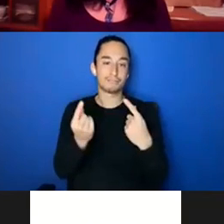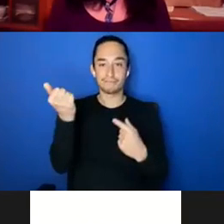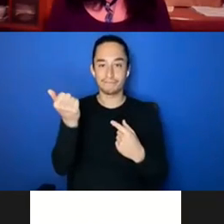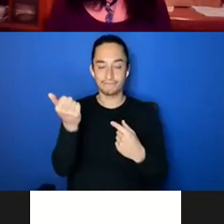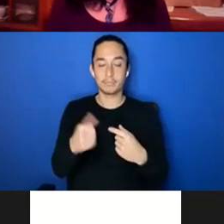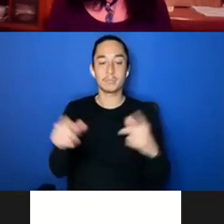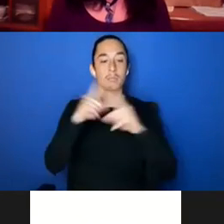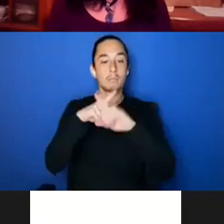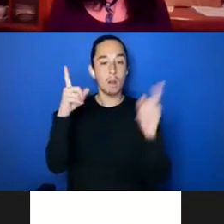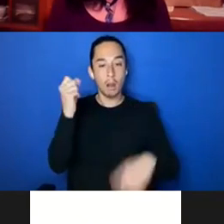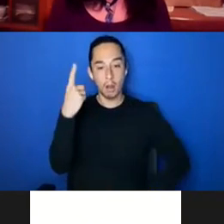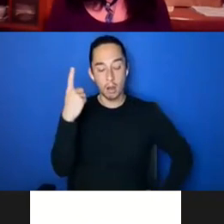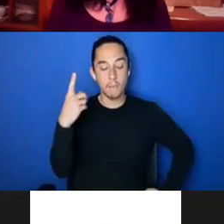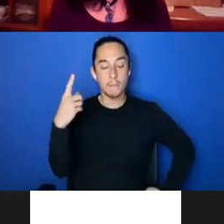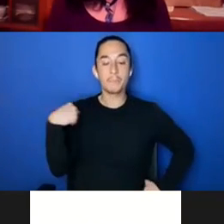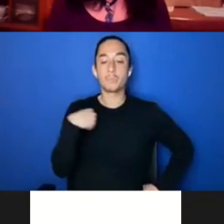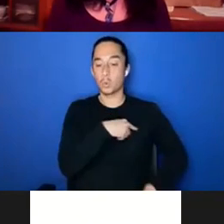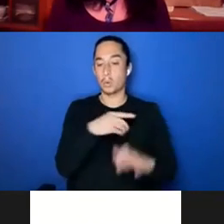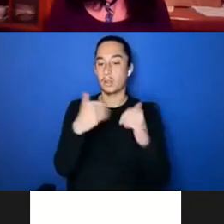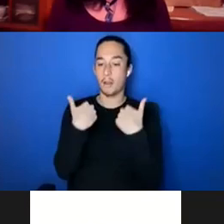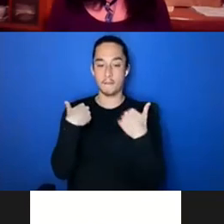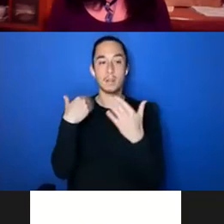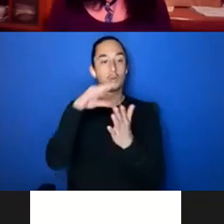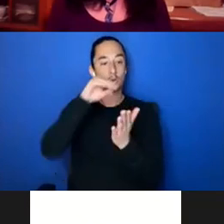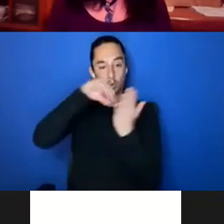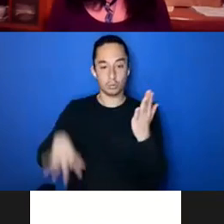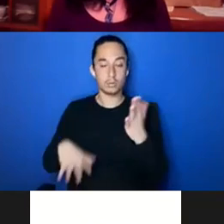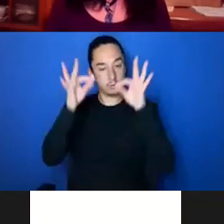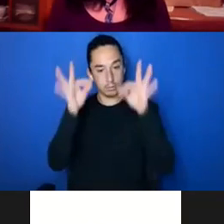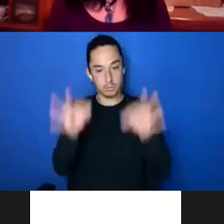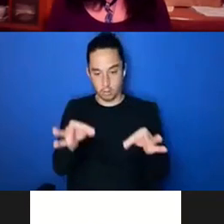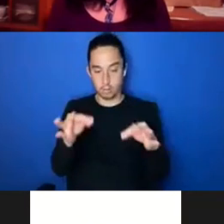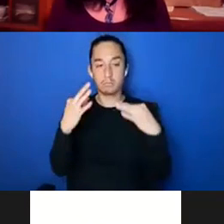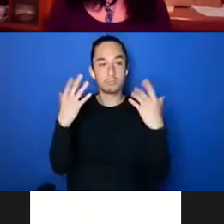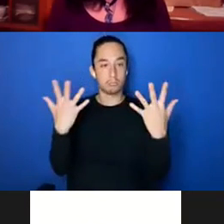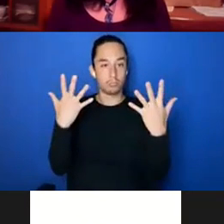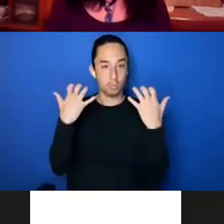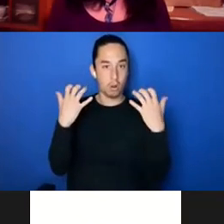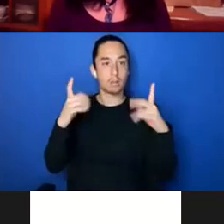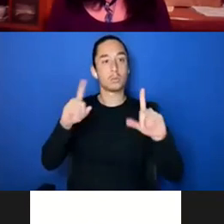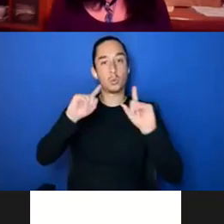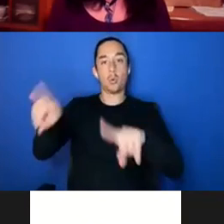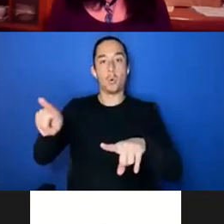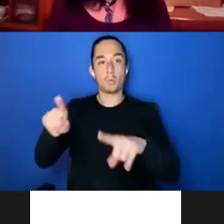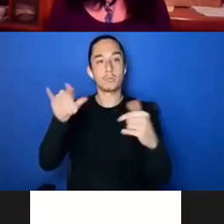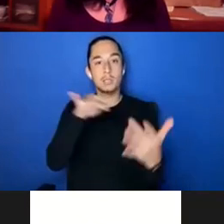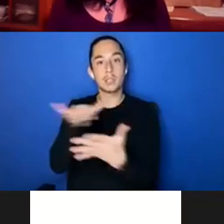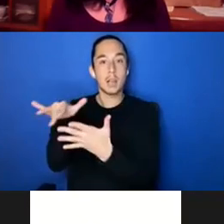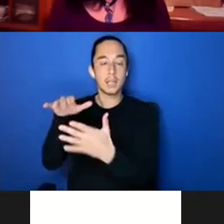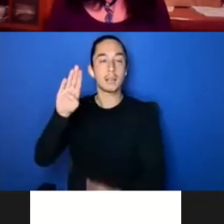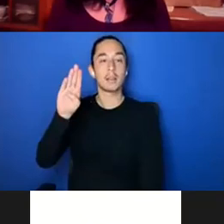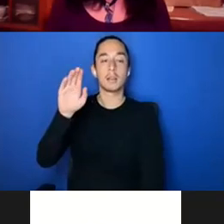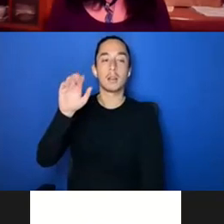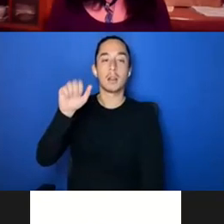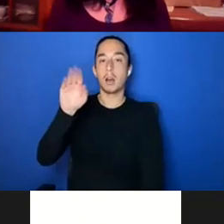However, having said that, we do have students who do decide that they would like to go and do a study abroad.